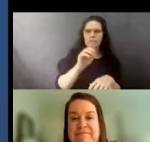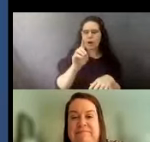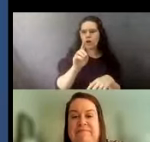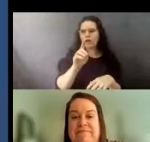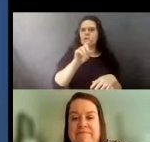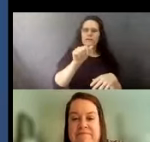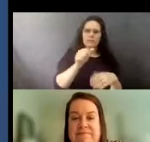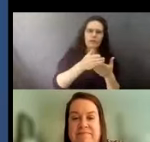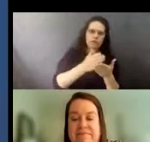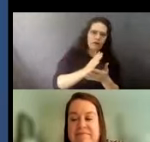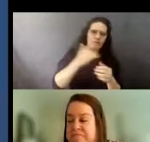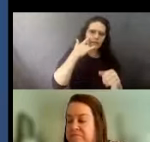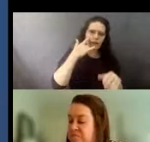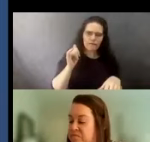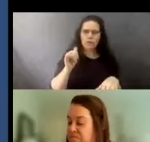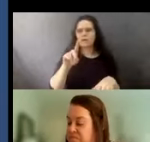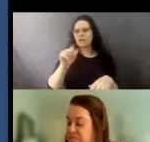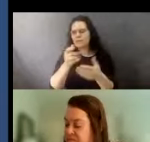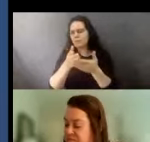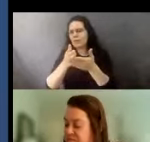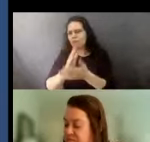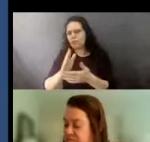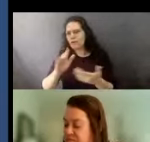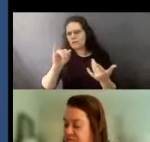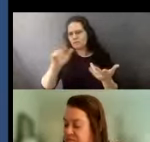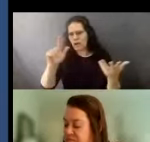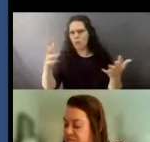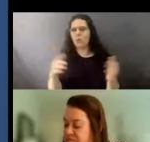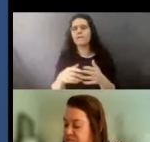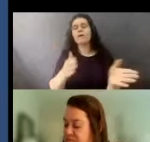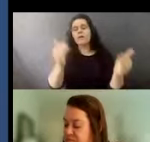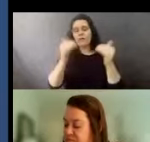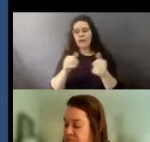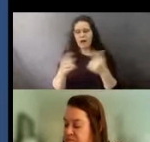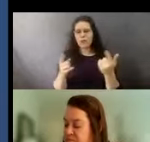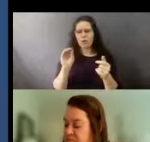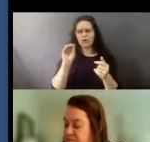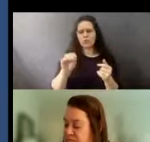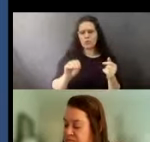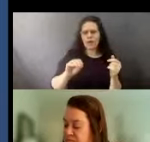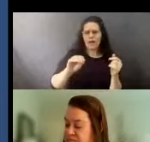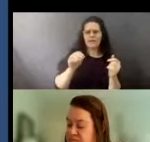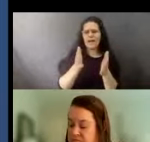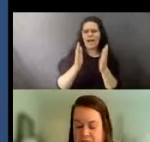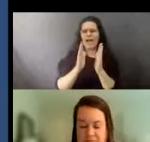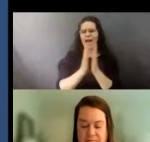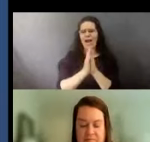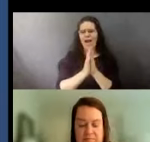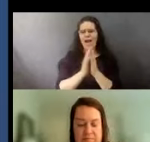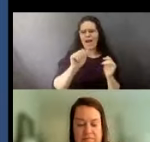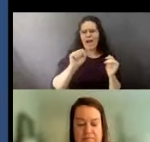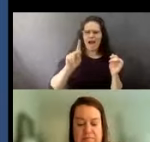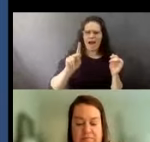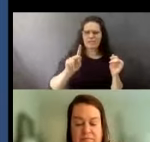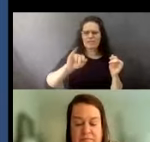askjan.org, which I'll put in the chat, which is a federally funded technical assistance provider